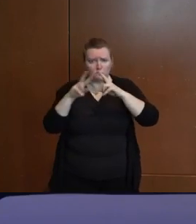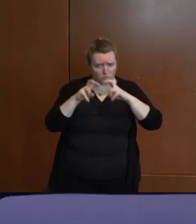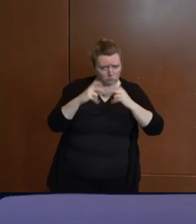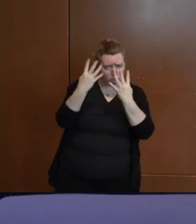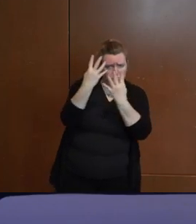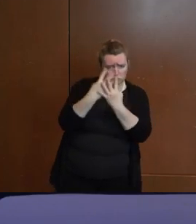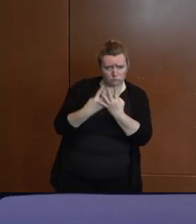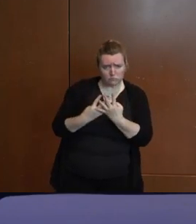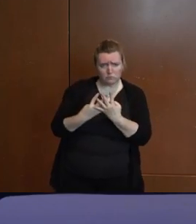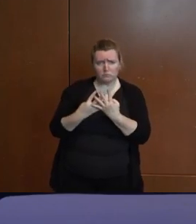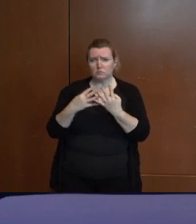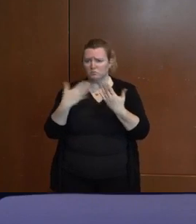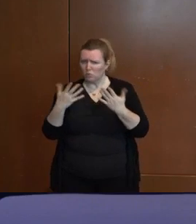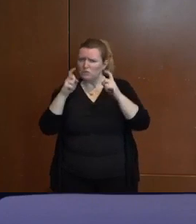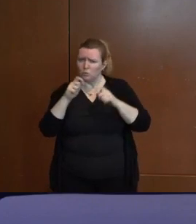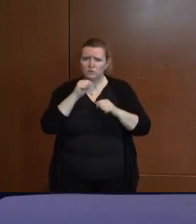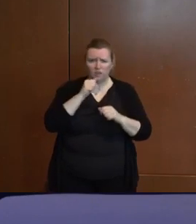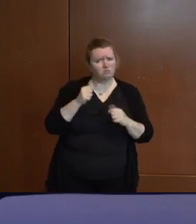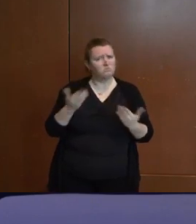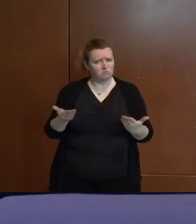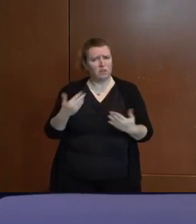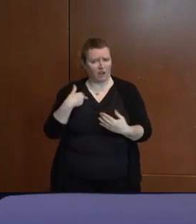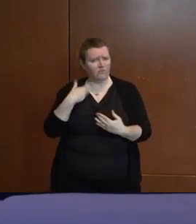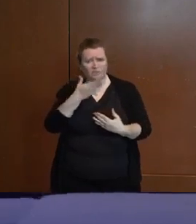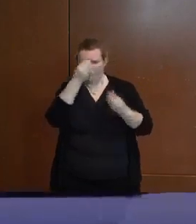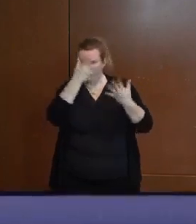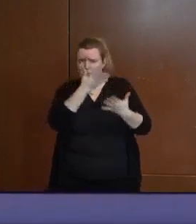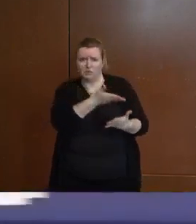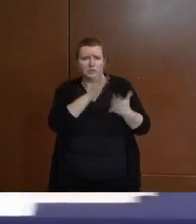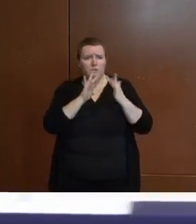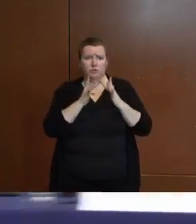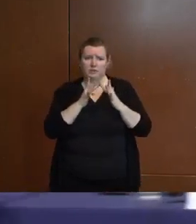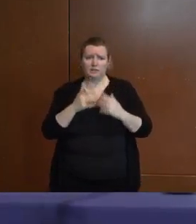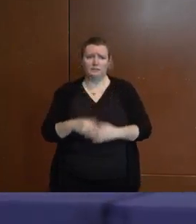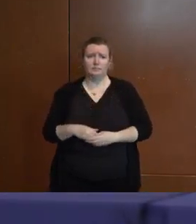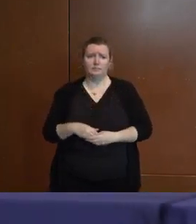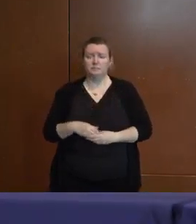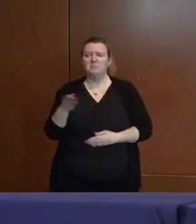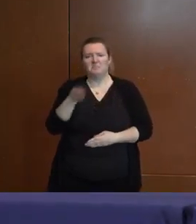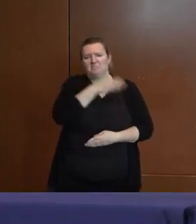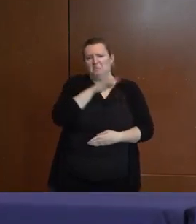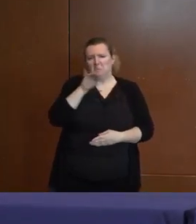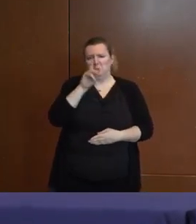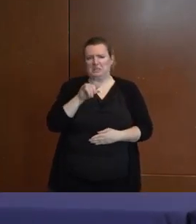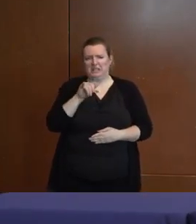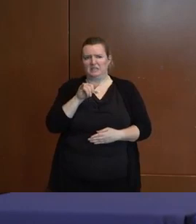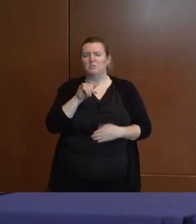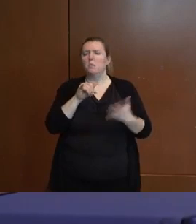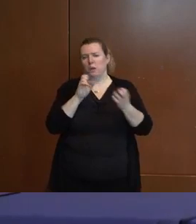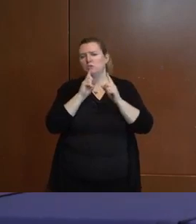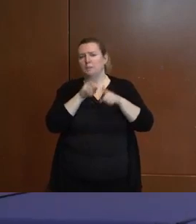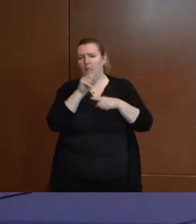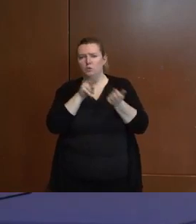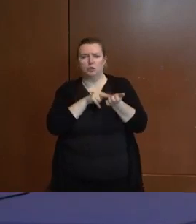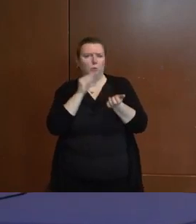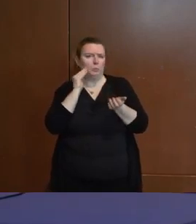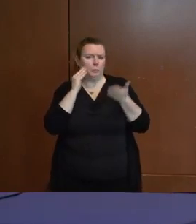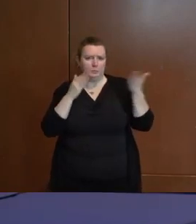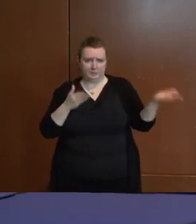Judy, locations, names, etc. We have, I think you've heard me say before, we have lots of